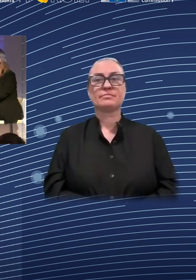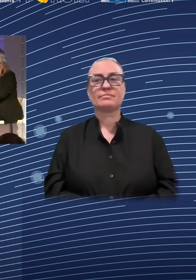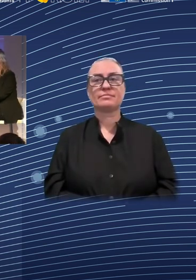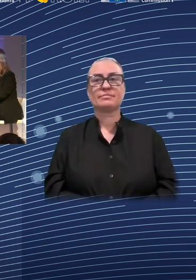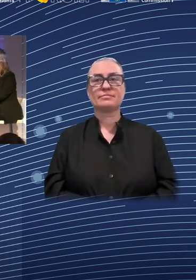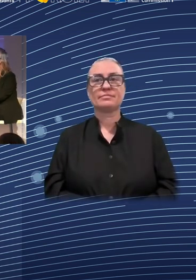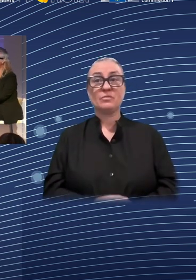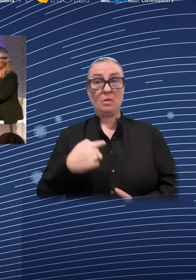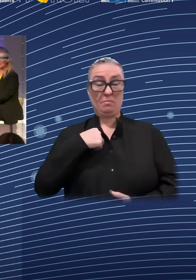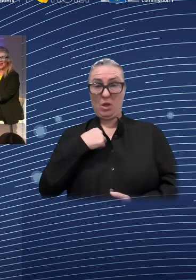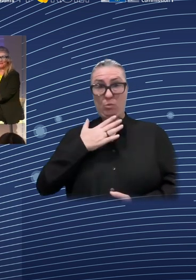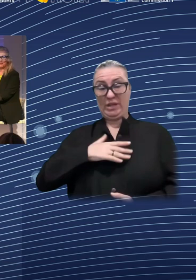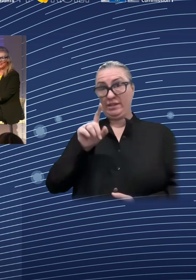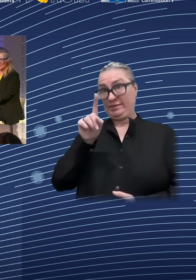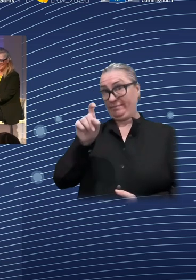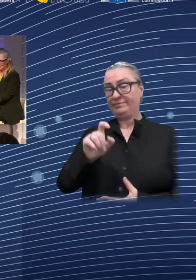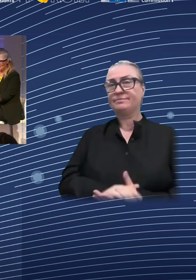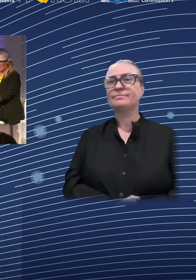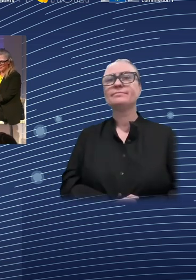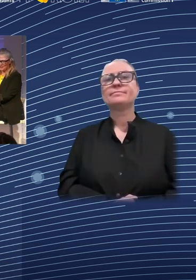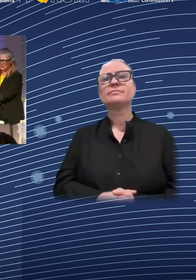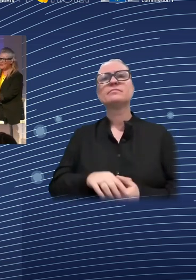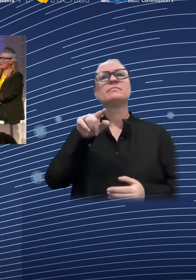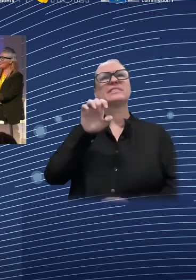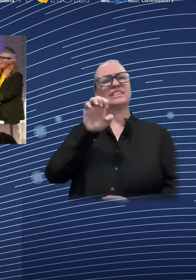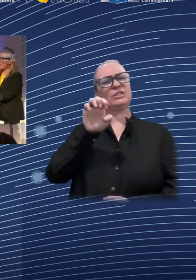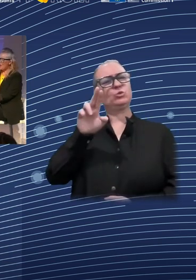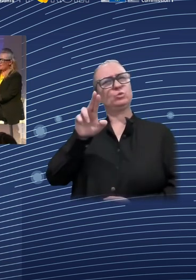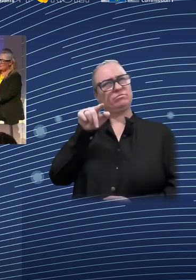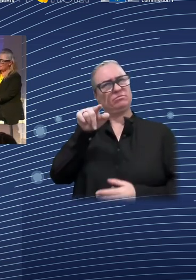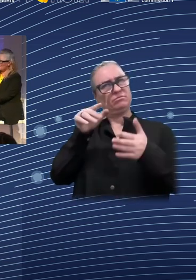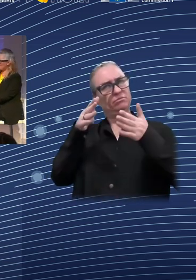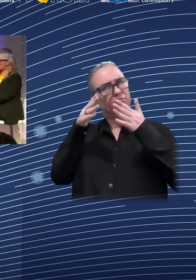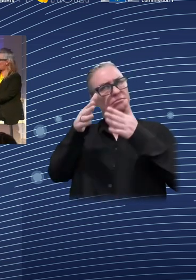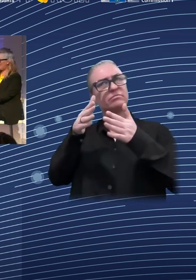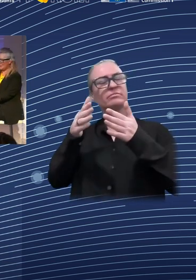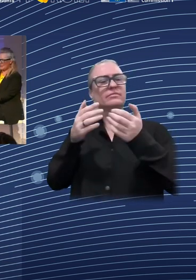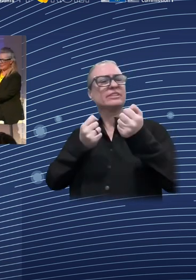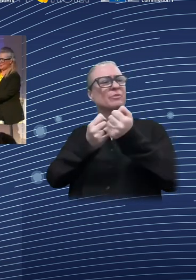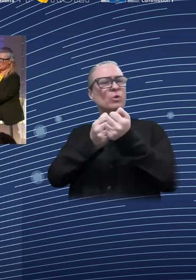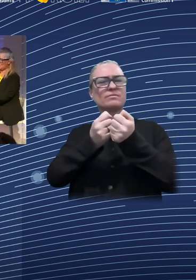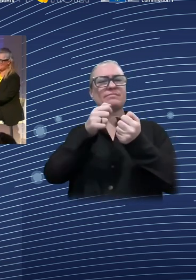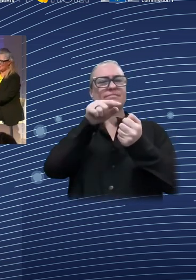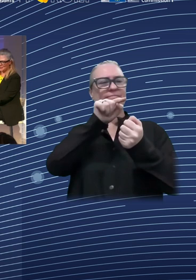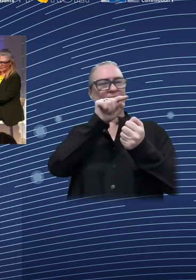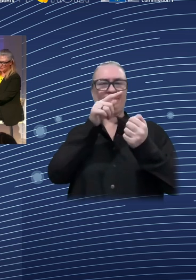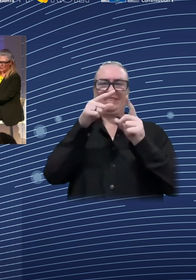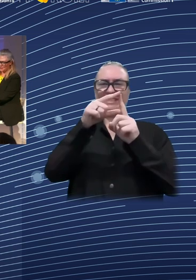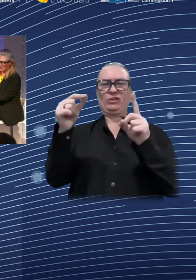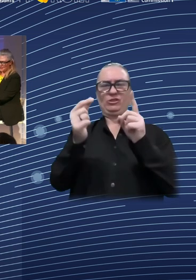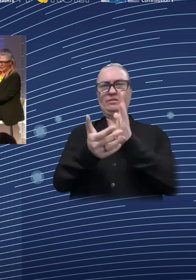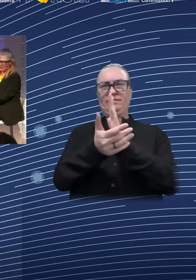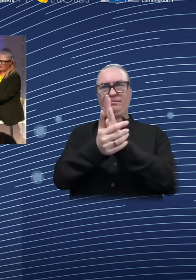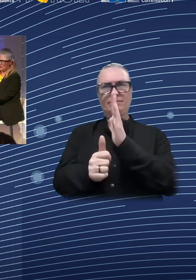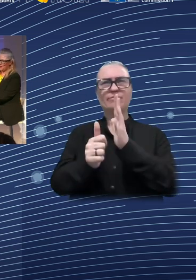sure someone will say funding, but so long as everybody doesn't say funding, that would be great. But also panelists, so John, starting with